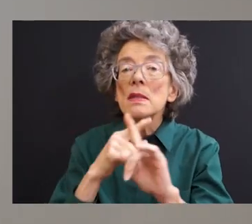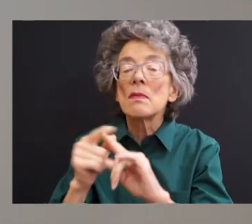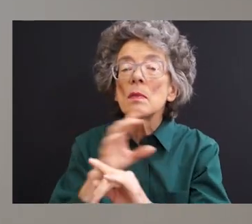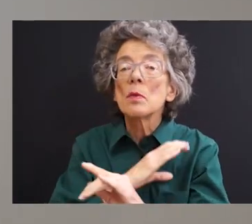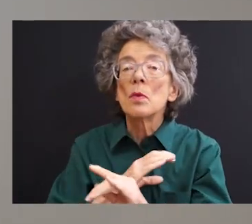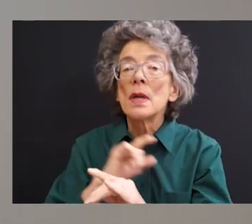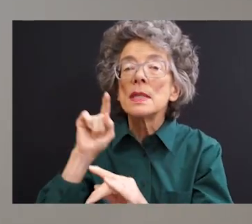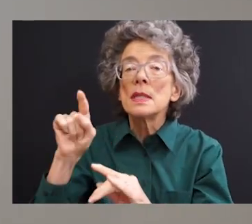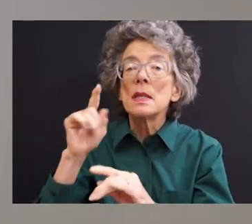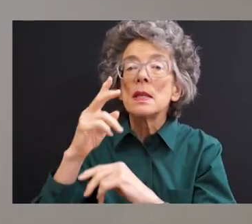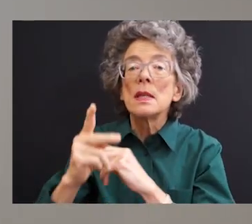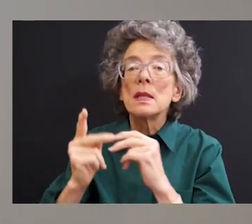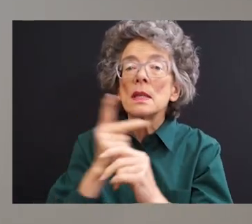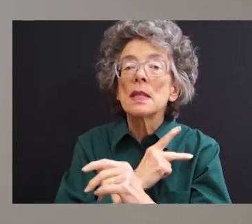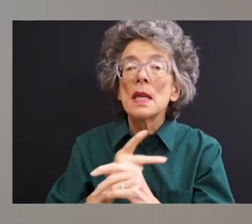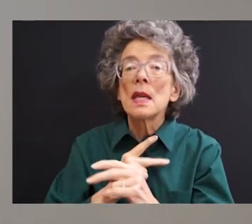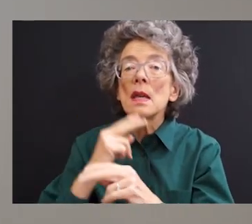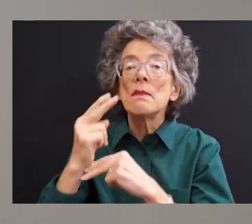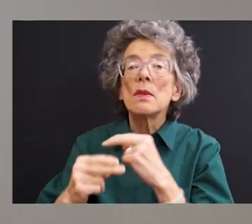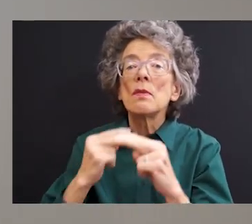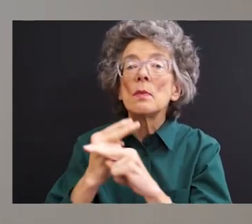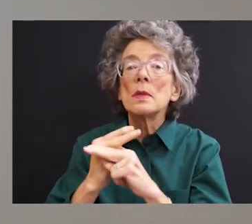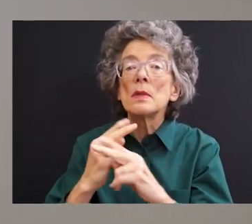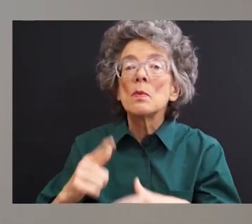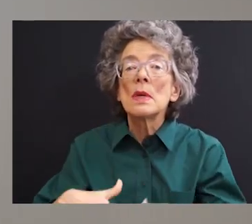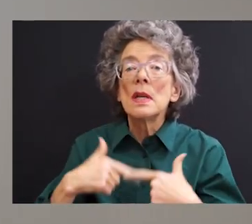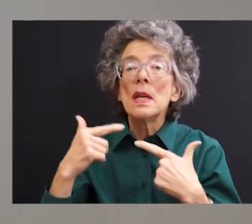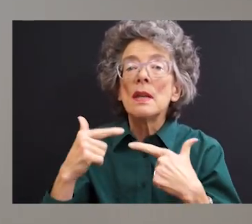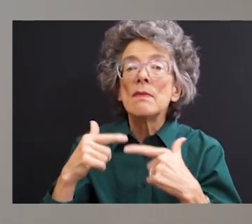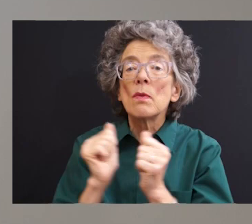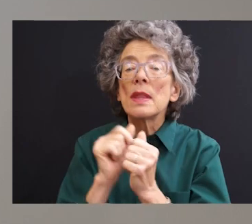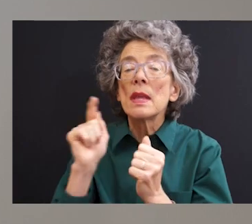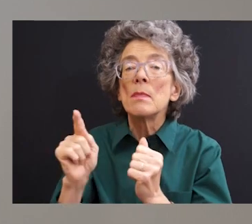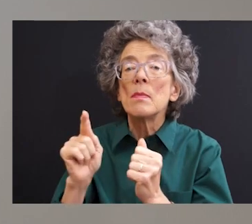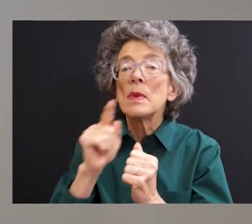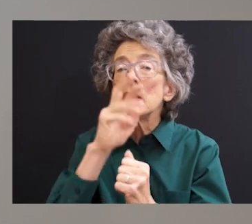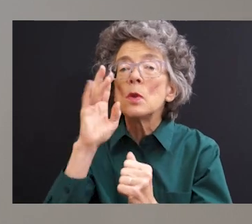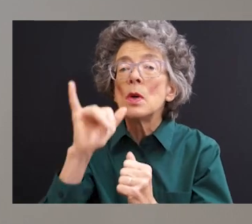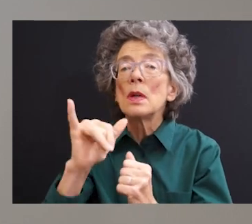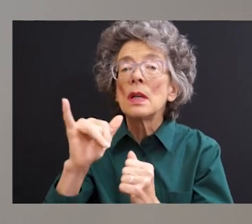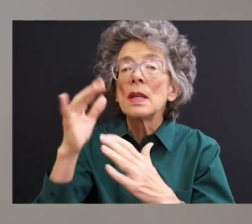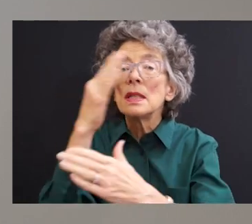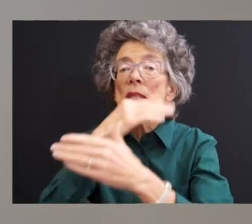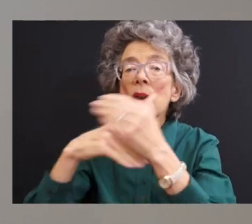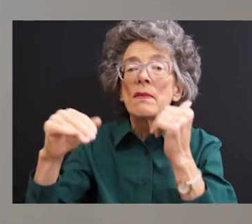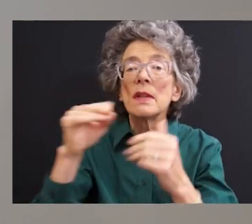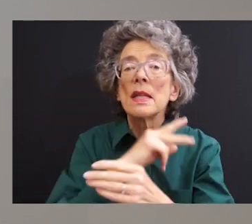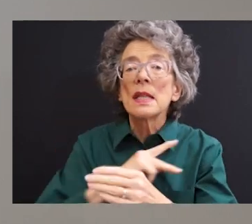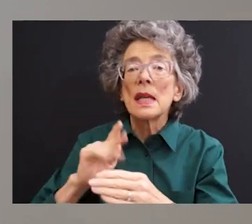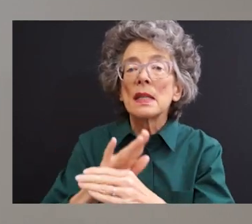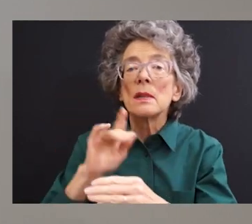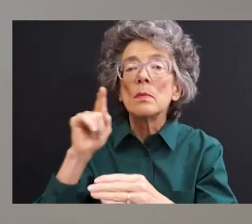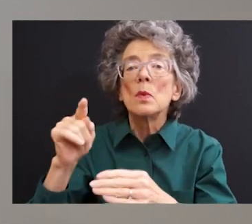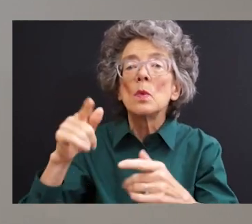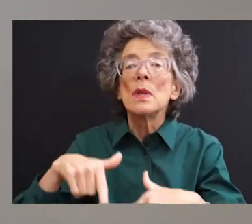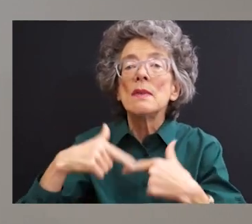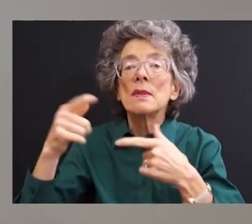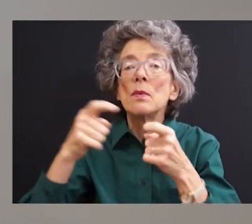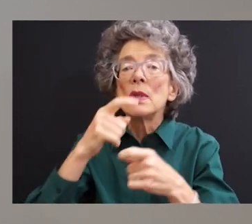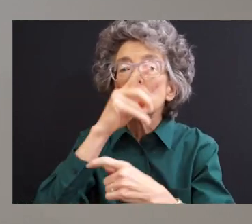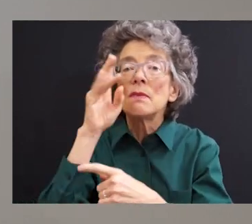King of the universe, we may live with him eternally in his heavenly kingdom, who lives and reigns forever and ever.